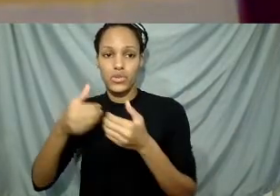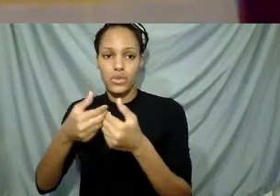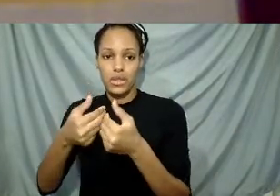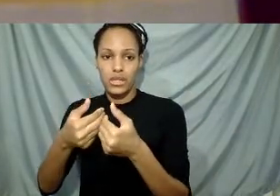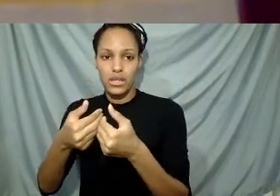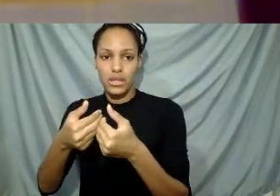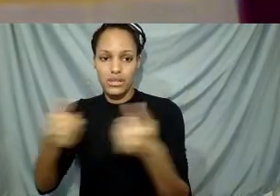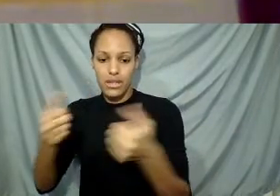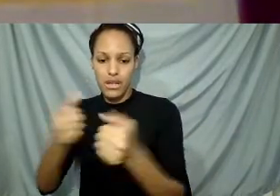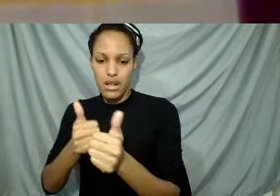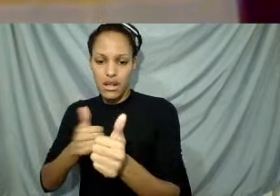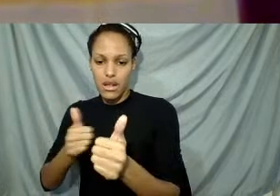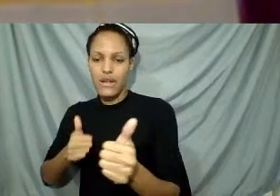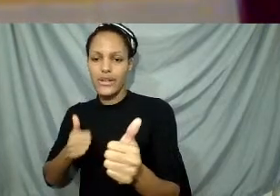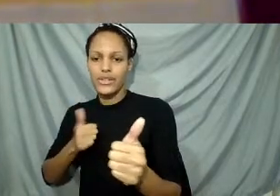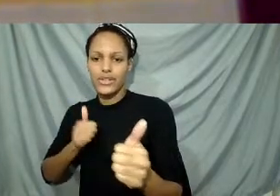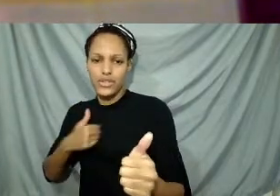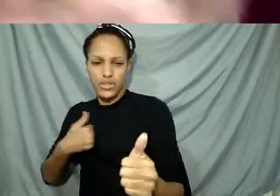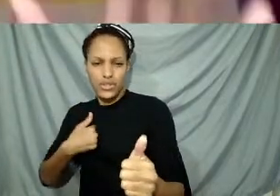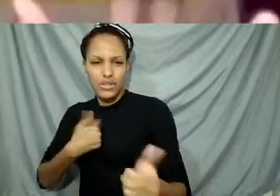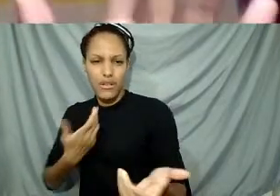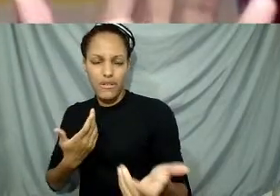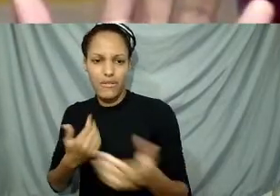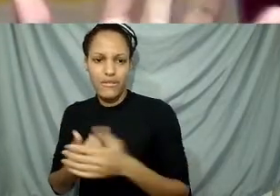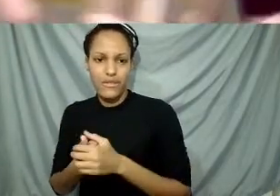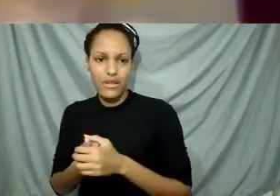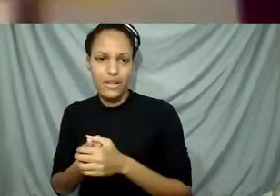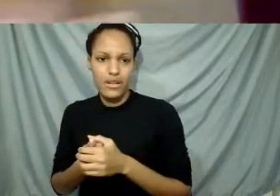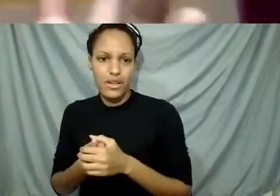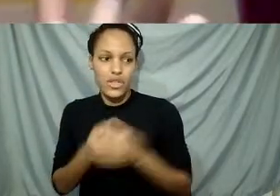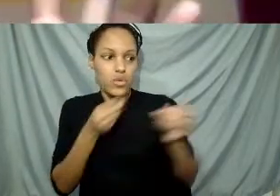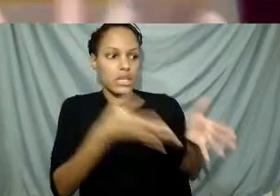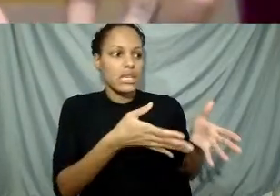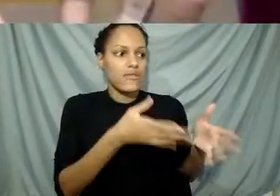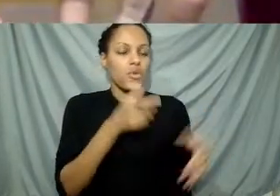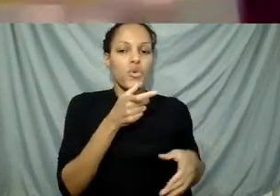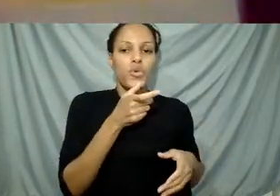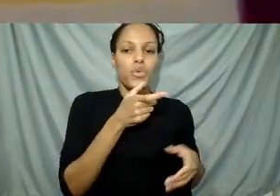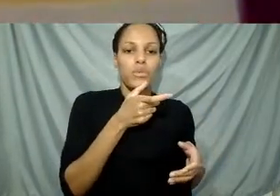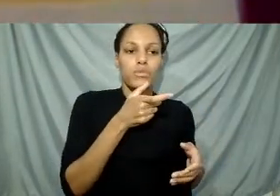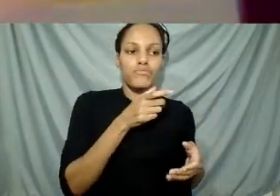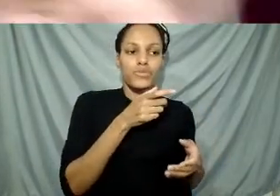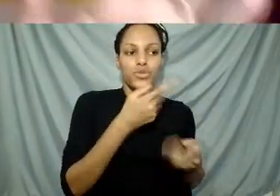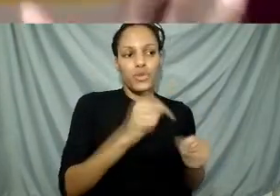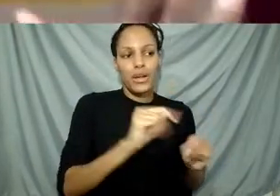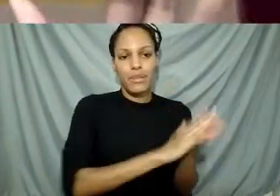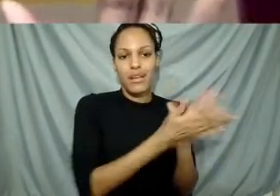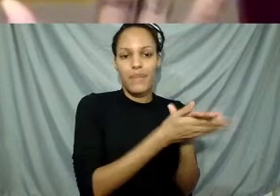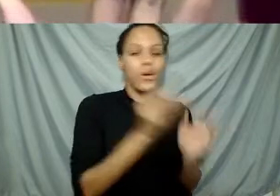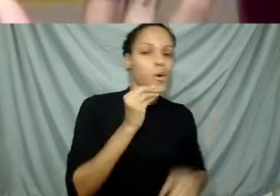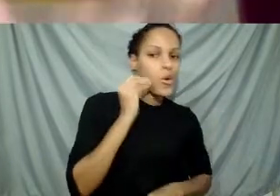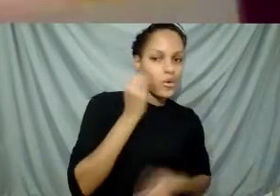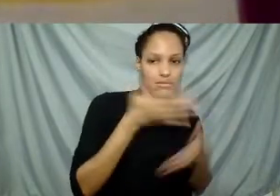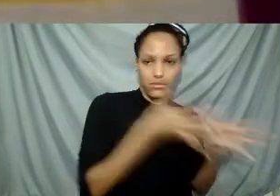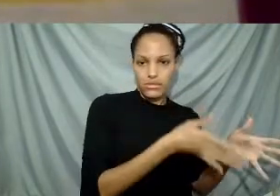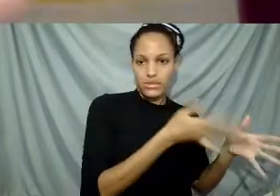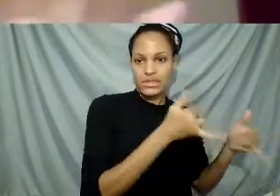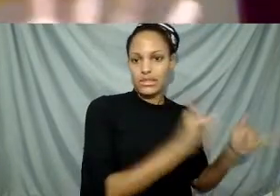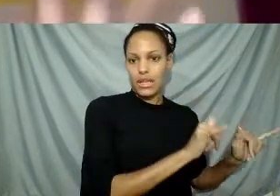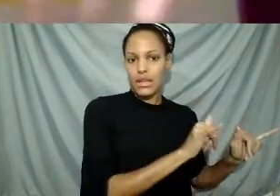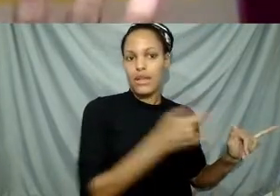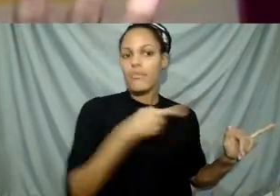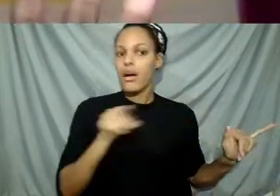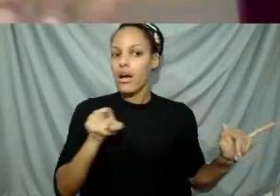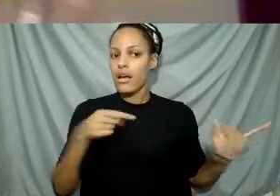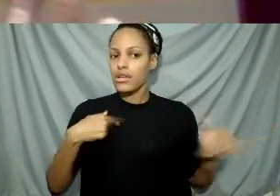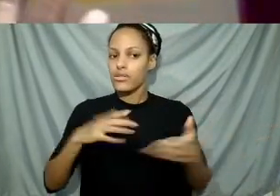that person at home, and you become what society expects you to be. and I became the dancer that I was groomed